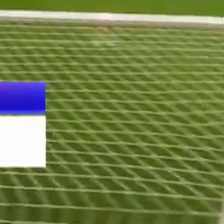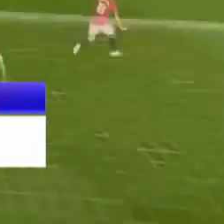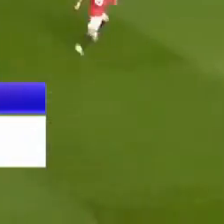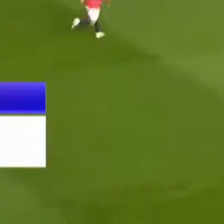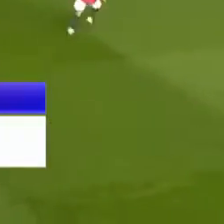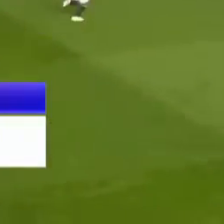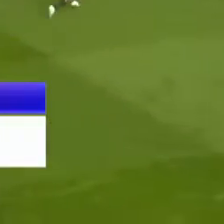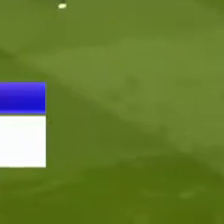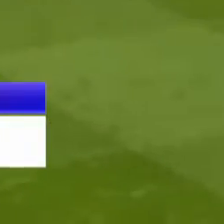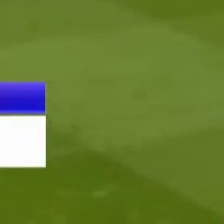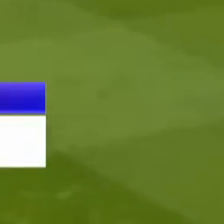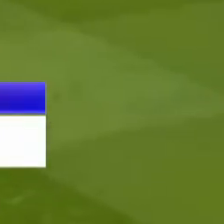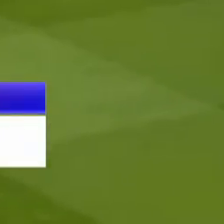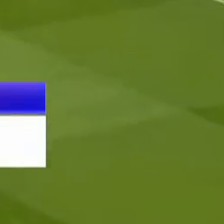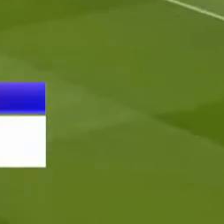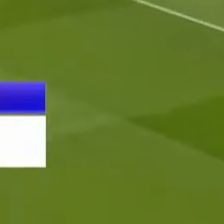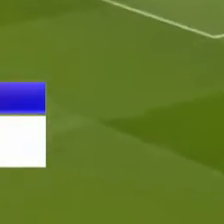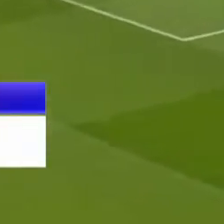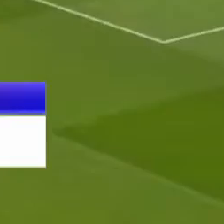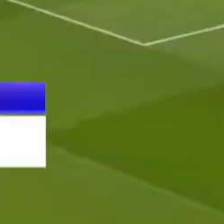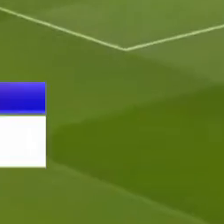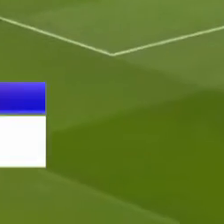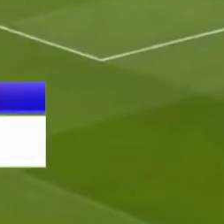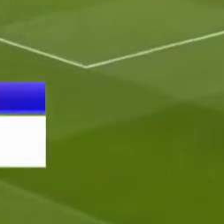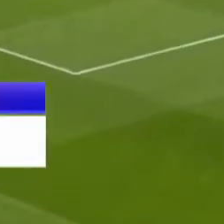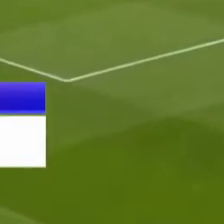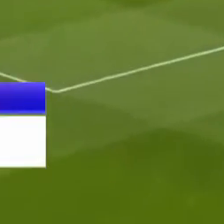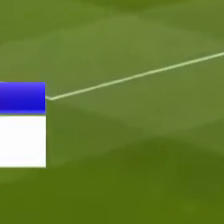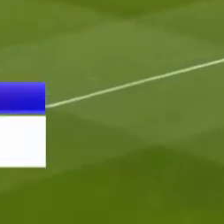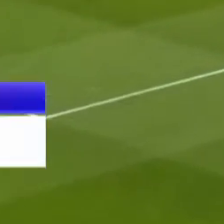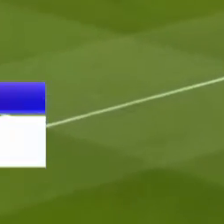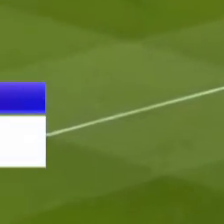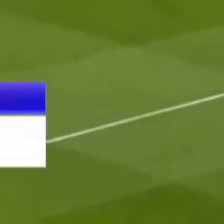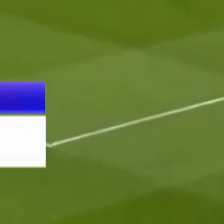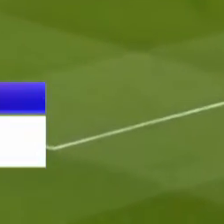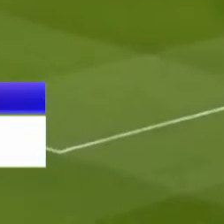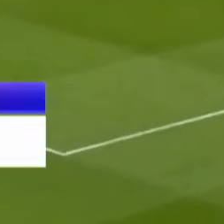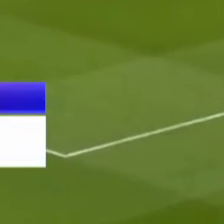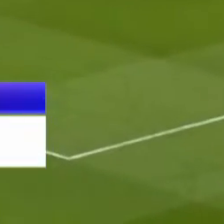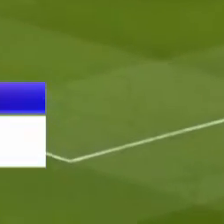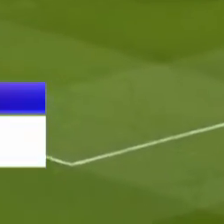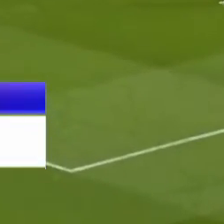screamer that. Martial, he finds Bruno Fernandes. Bruno